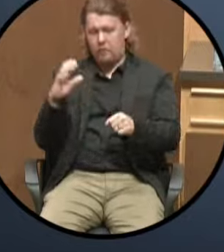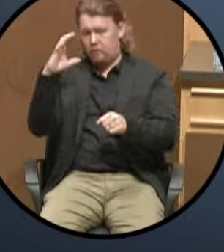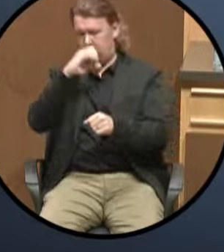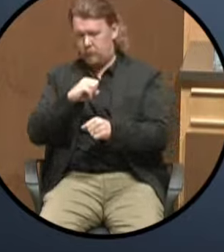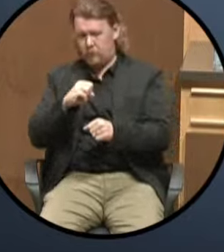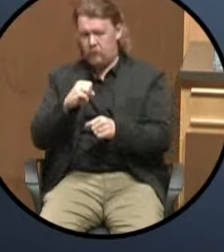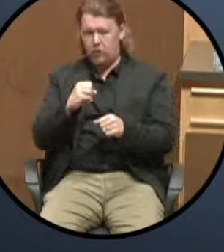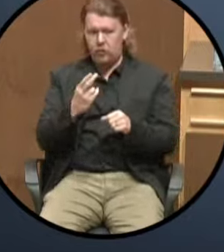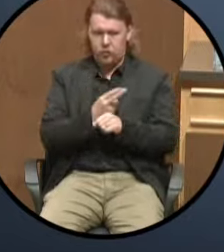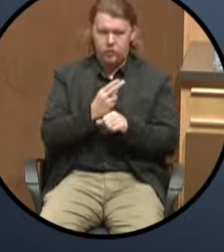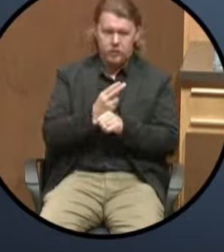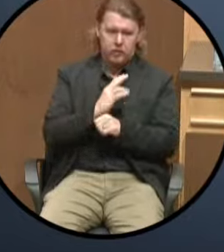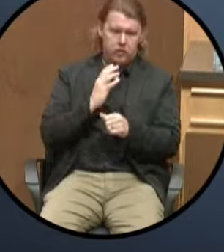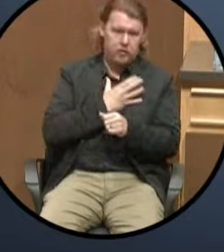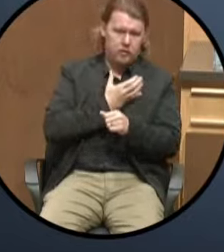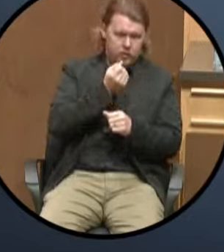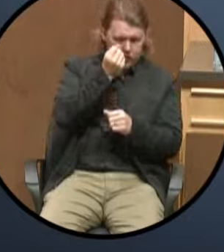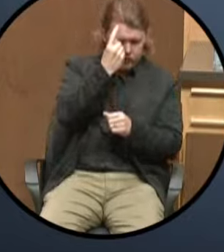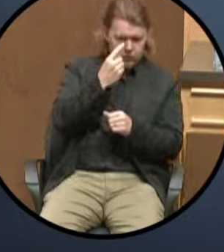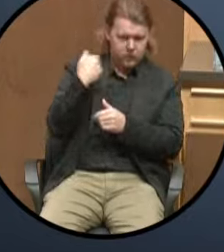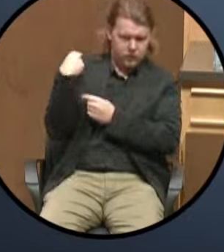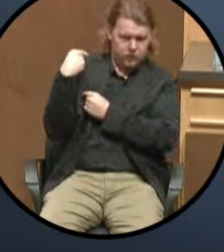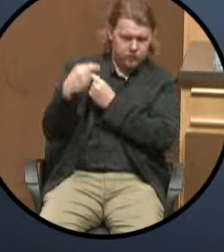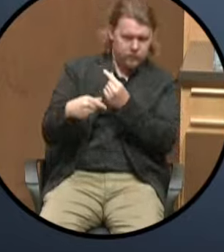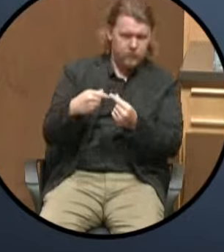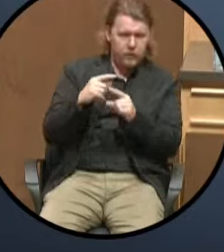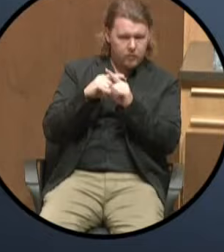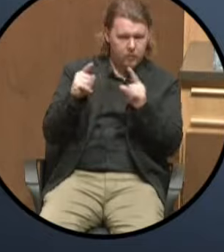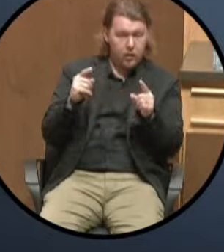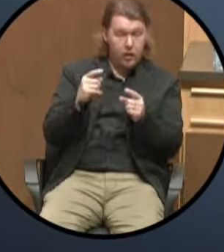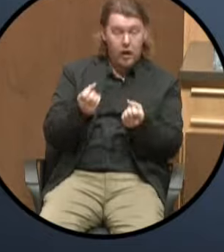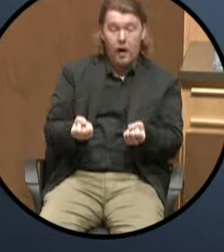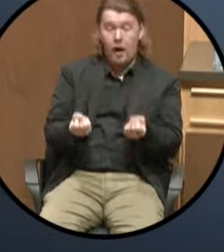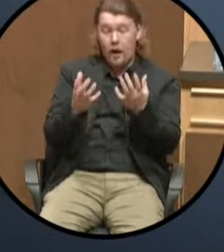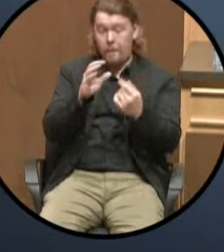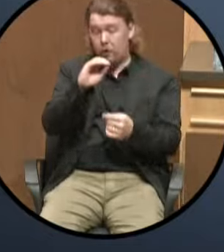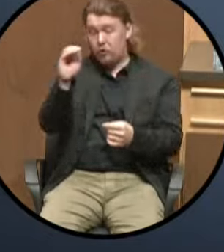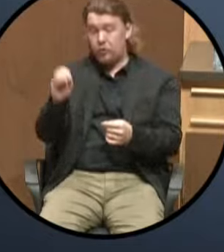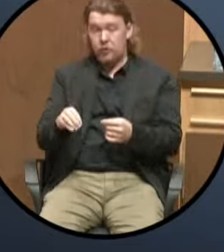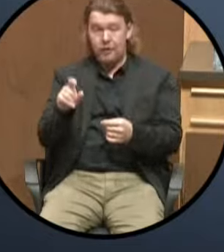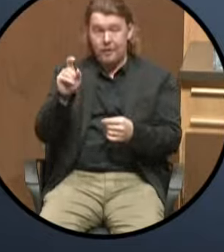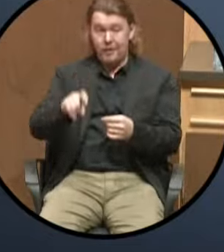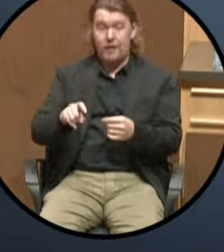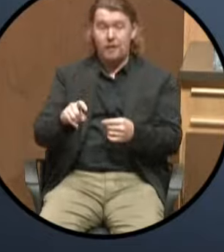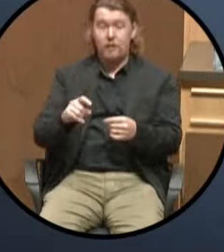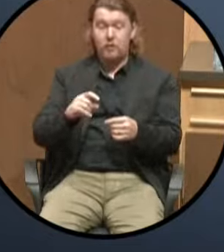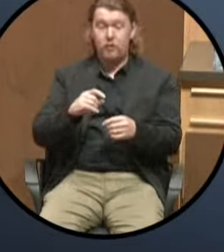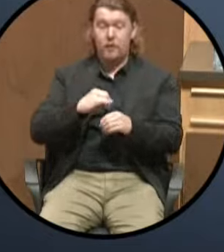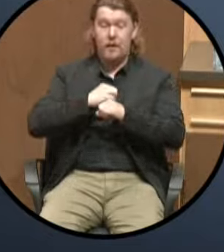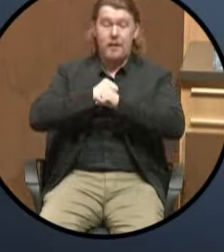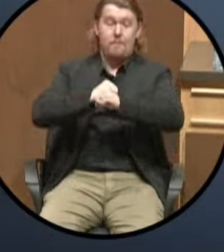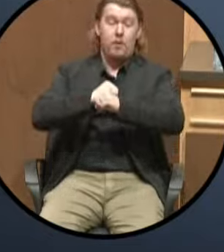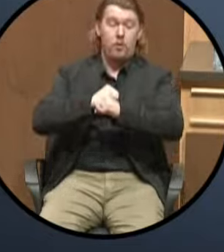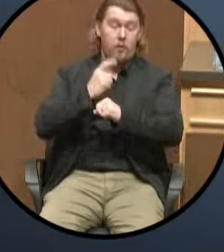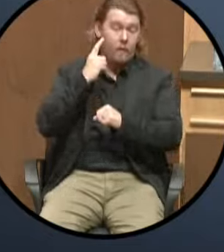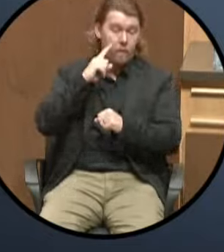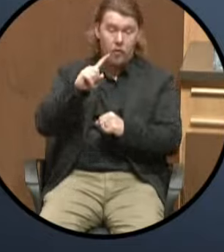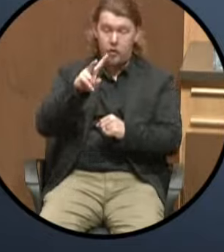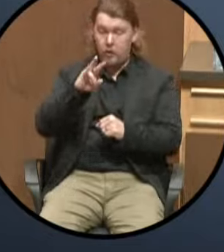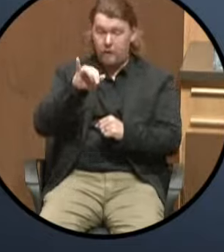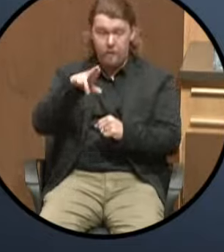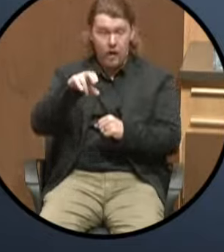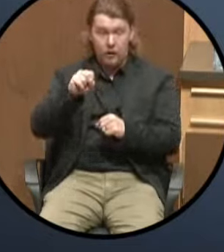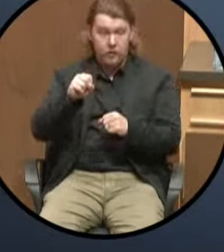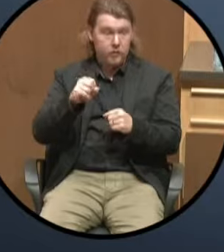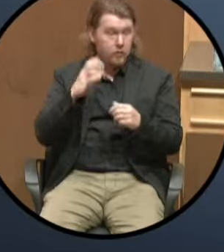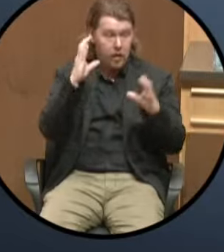try to figure out approximately what % of a population needs to be immune for the virus to have no place to